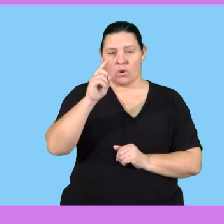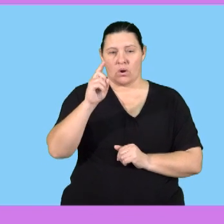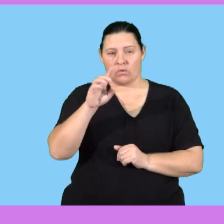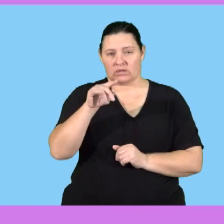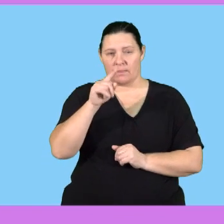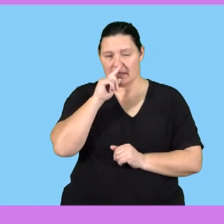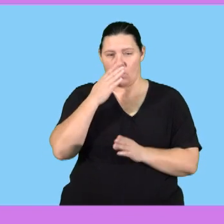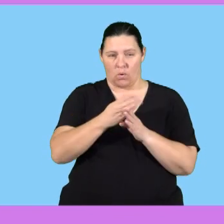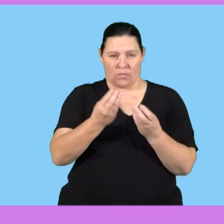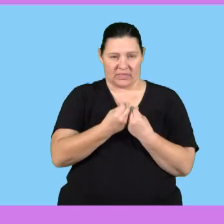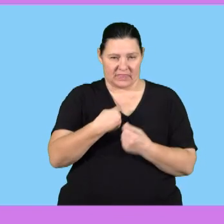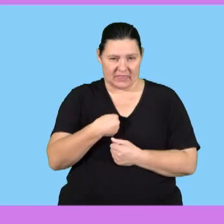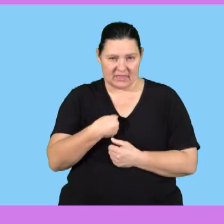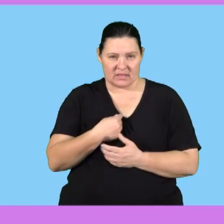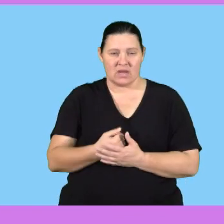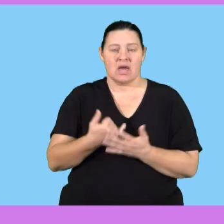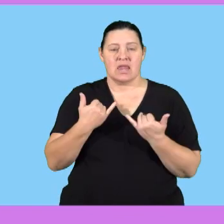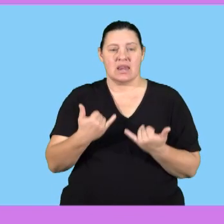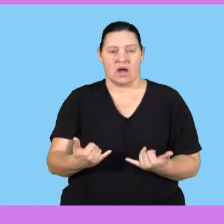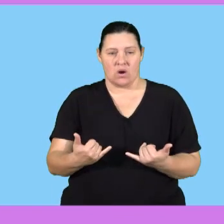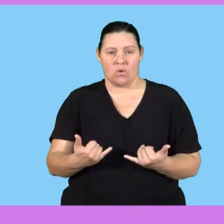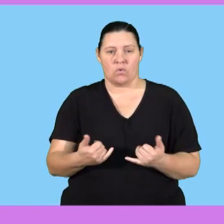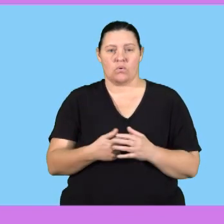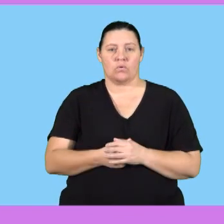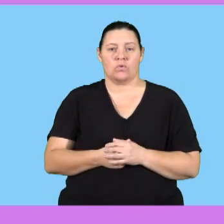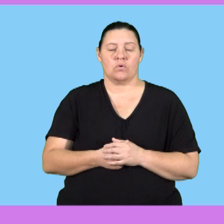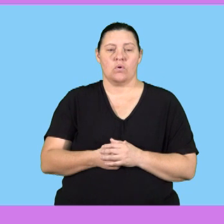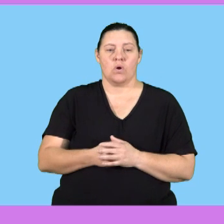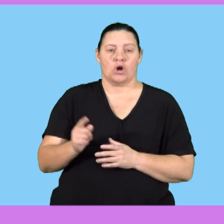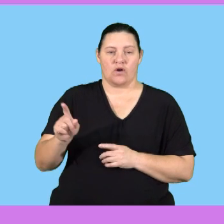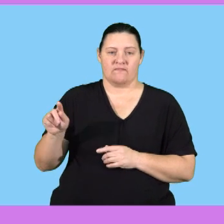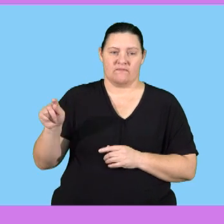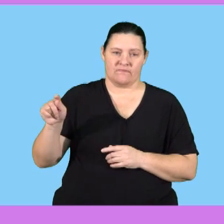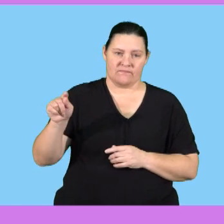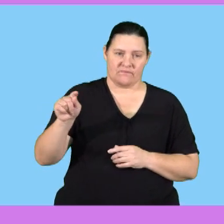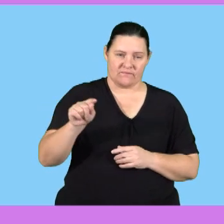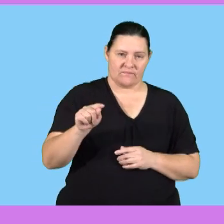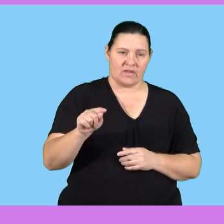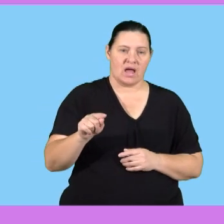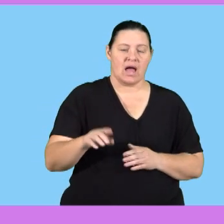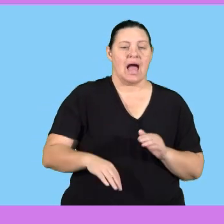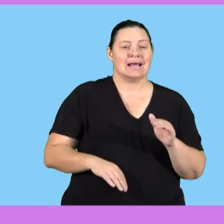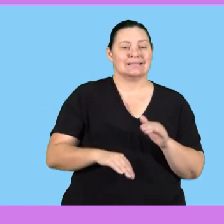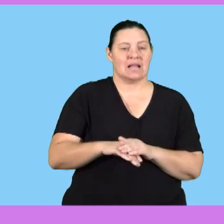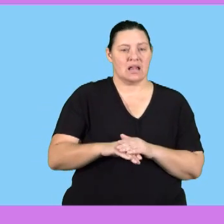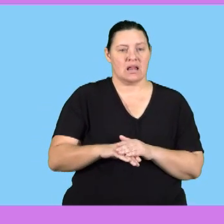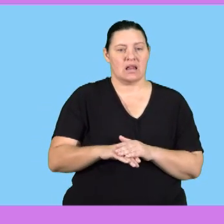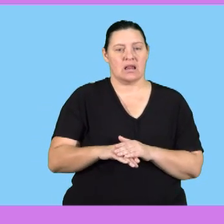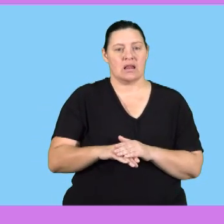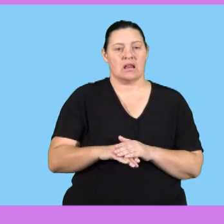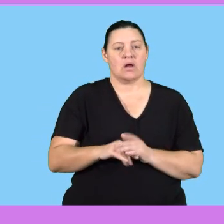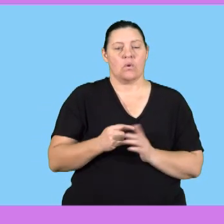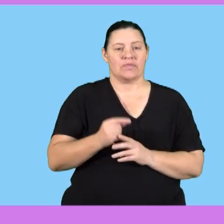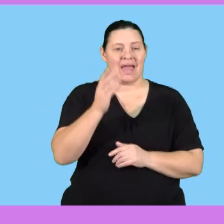25th percentile. And I want you to work with me, please. Now I will move with the curved line until the point where